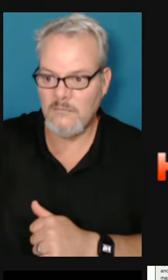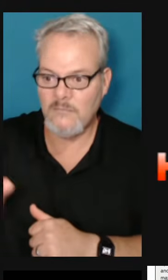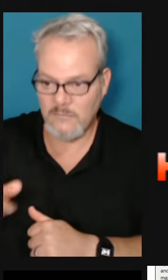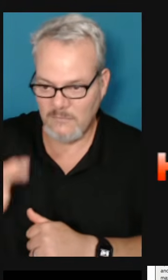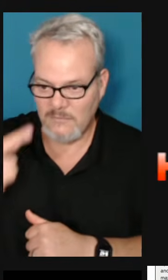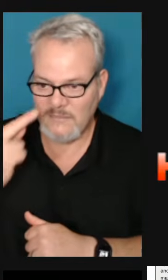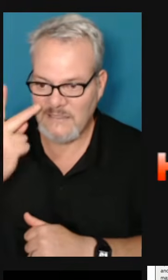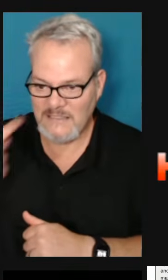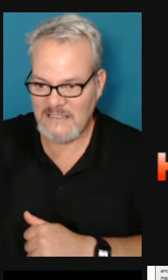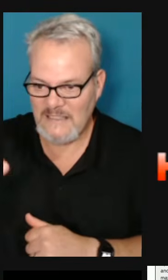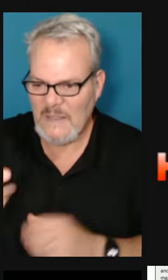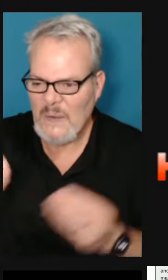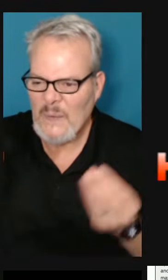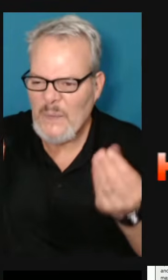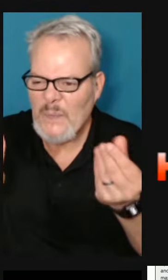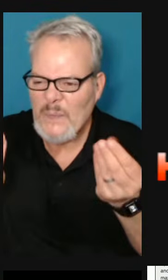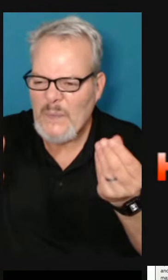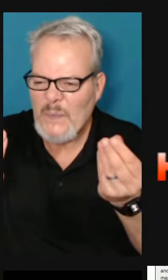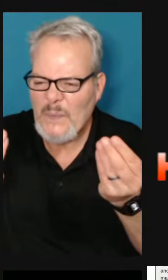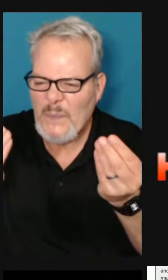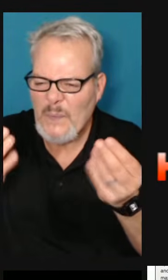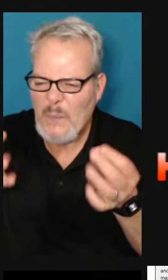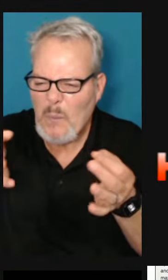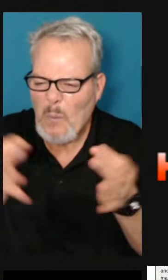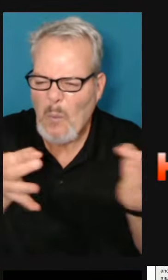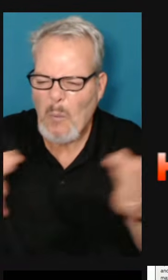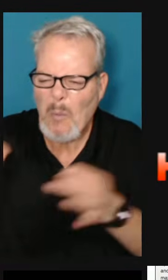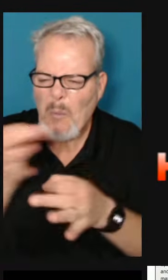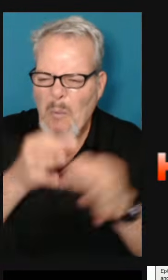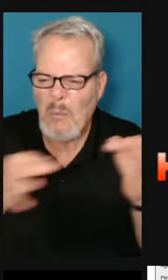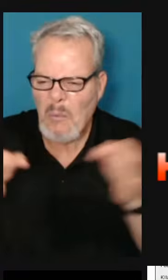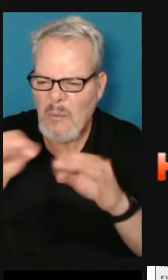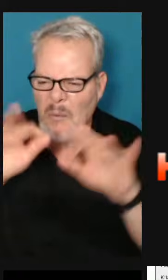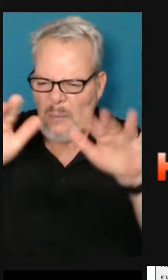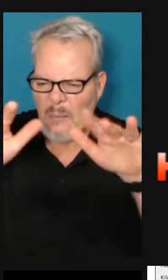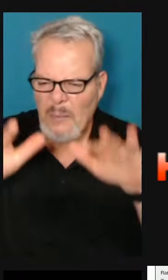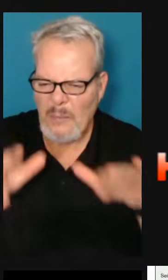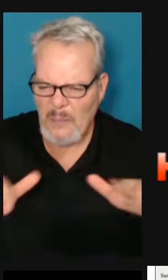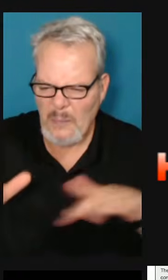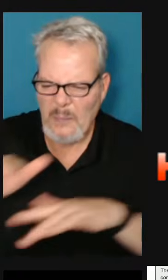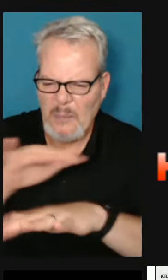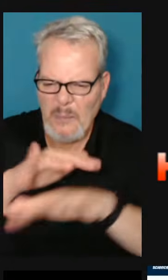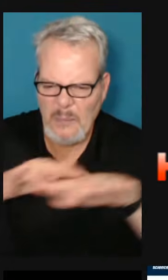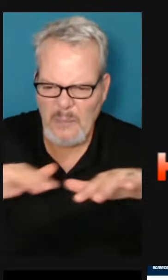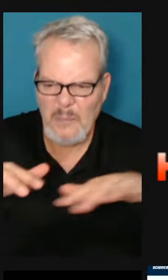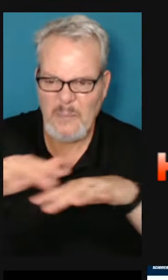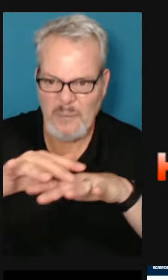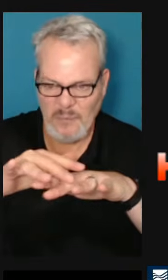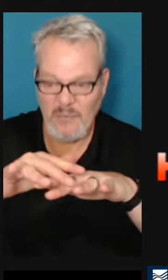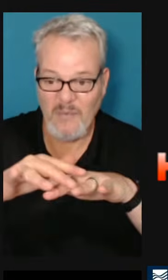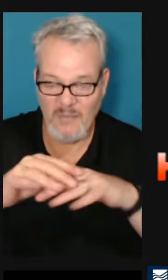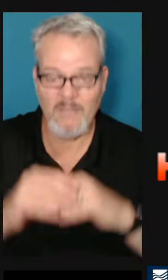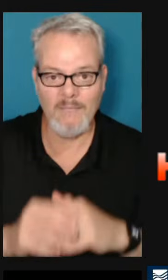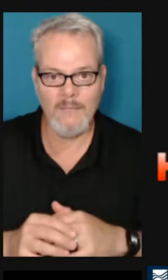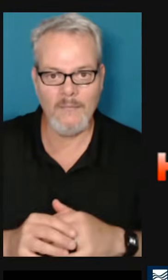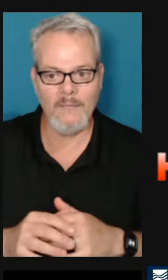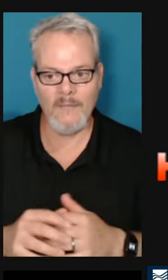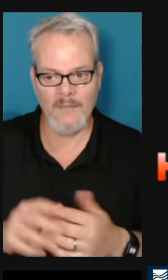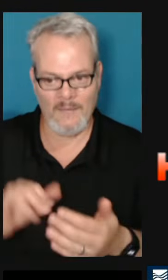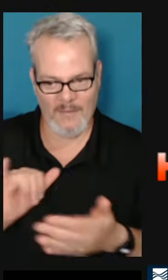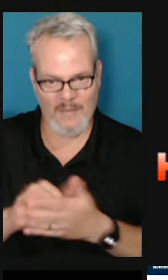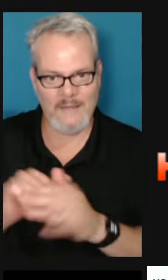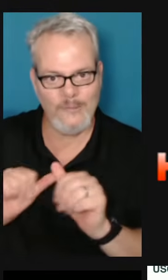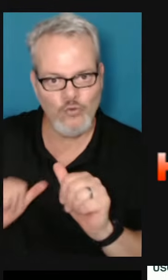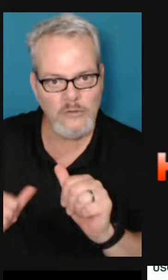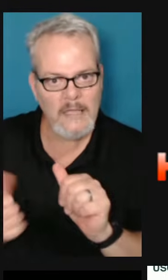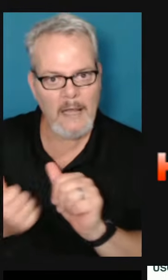fine-grained ash and Pele's hair. Right. So that's our recap of our episode and